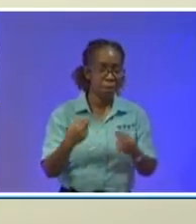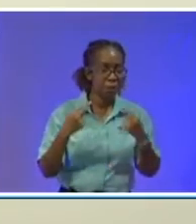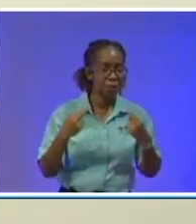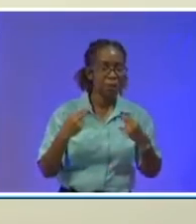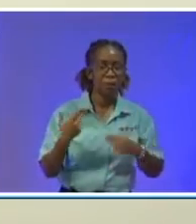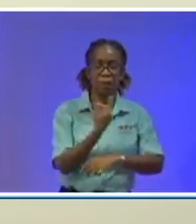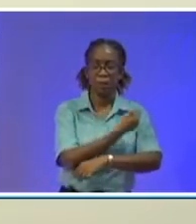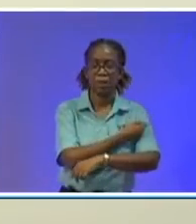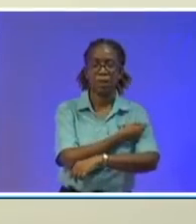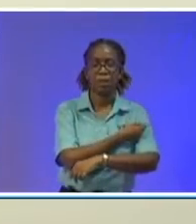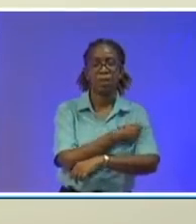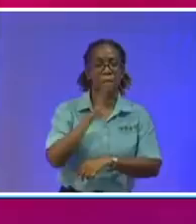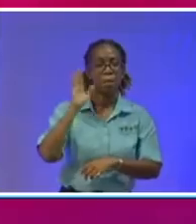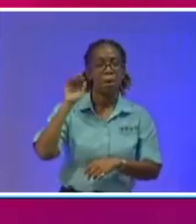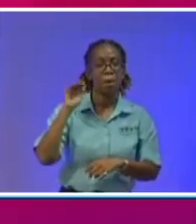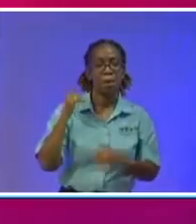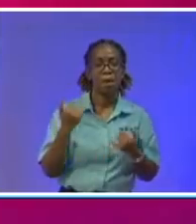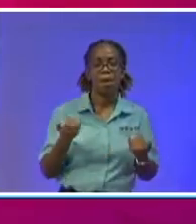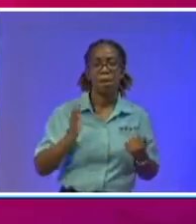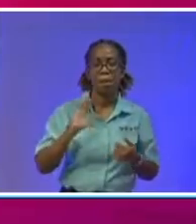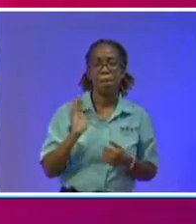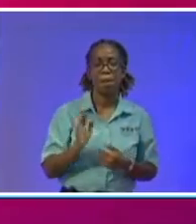now.